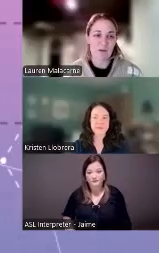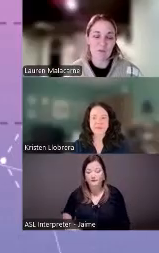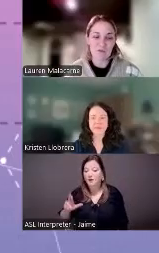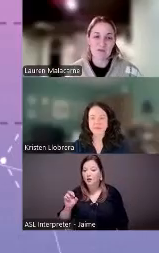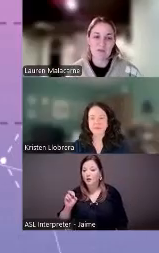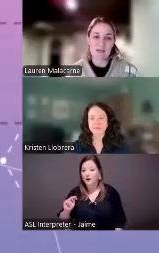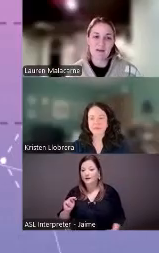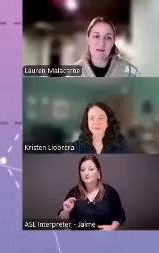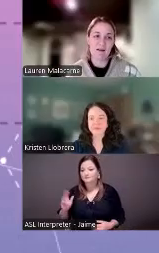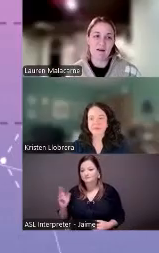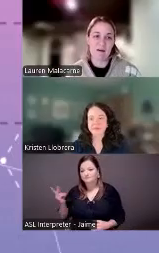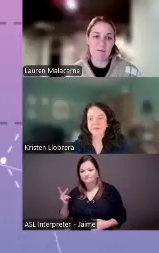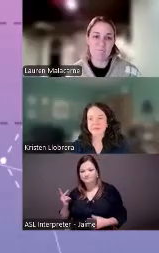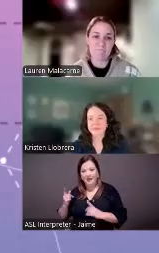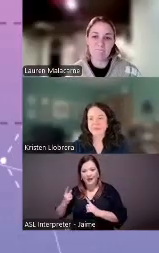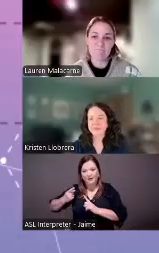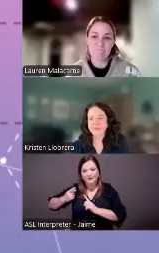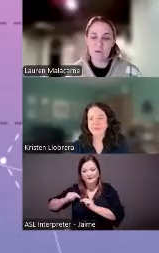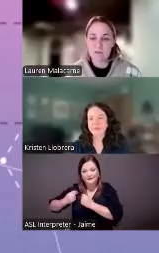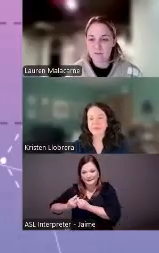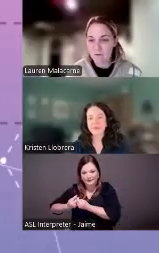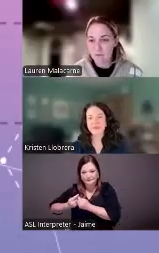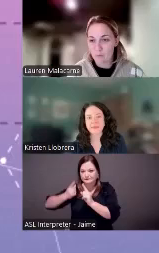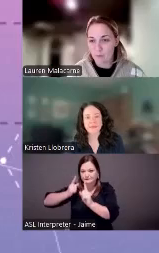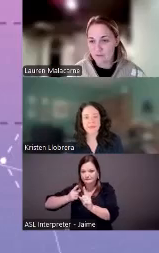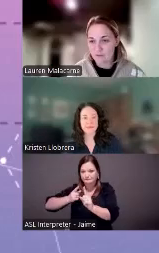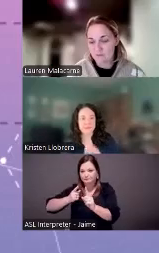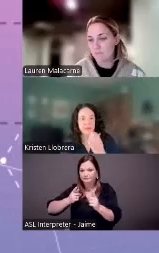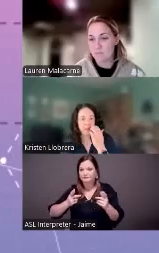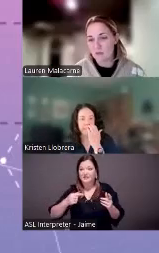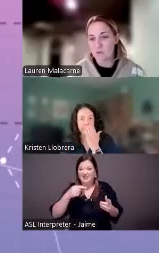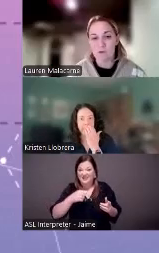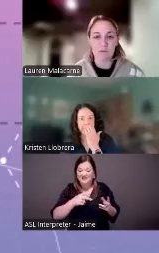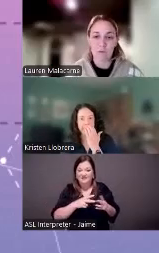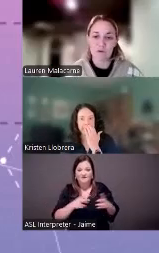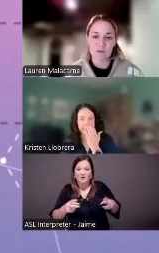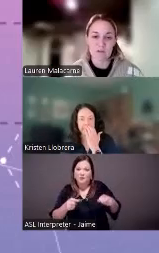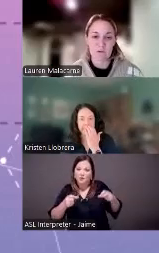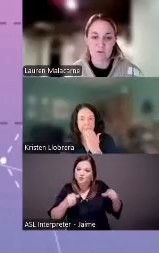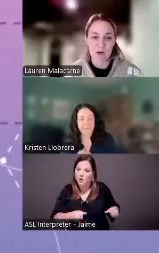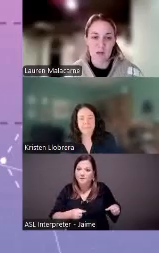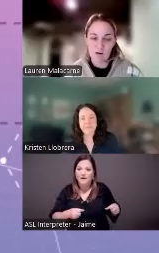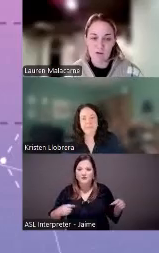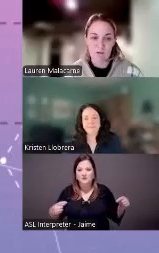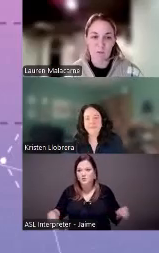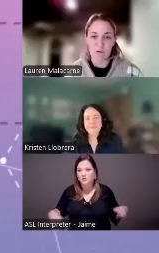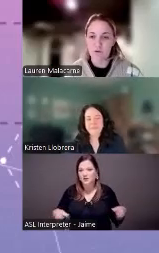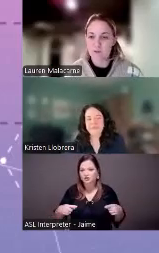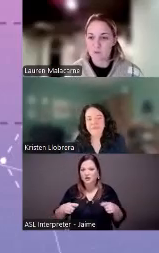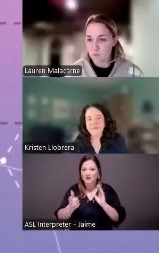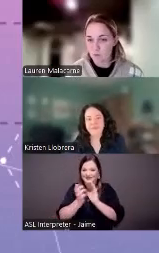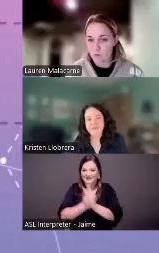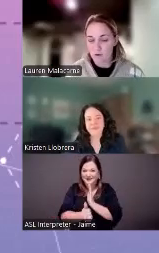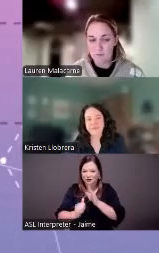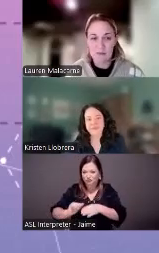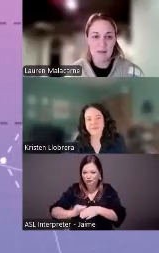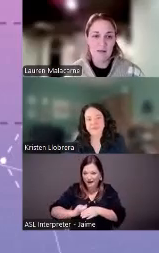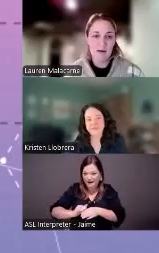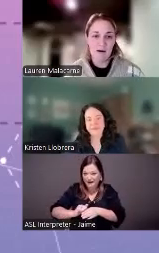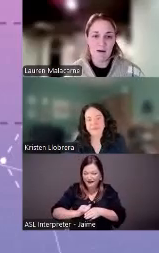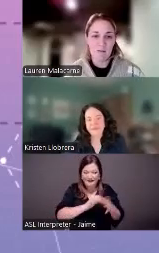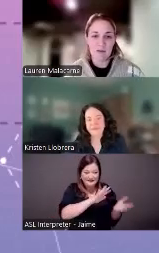and Pitt was to take what is a very robust manual of wheelchair skills training called the Wheelchair Skills